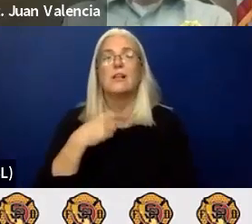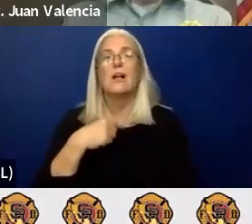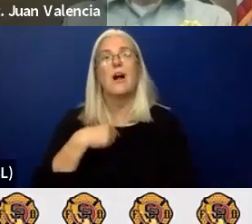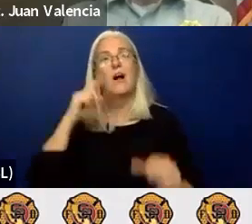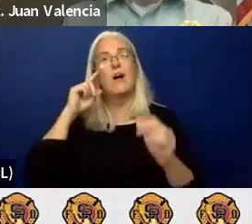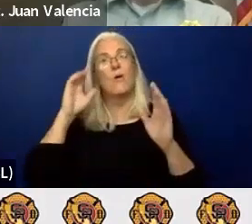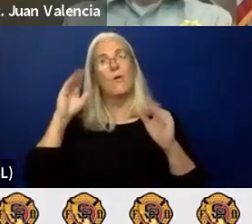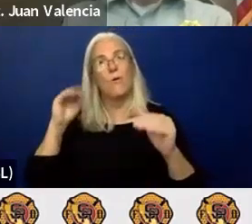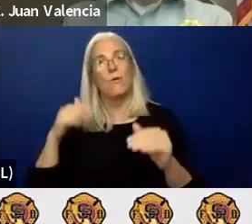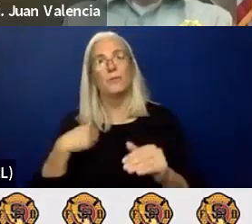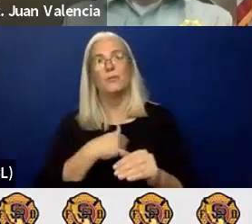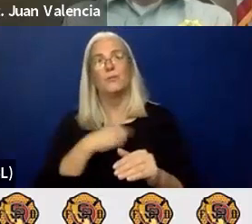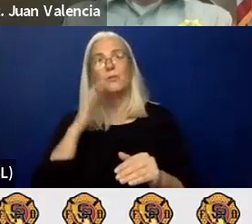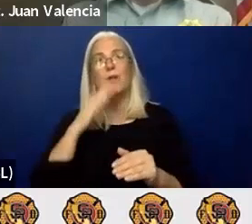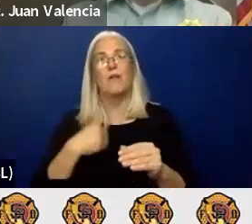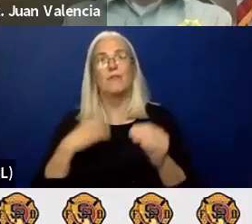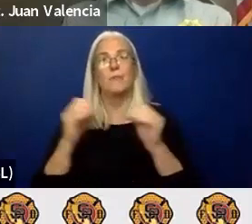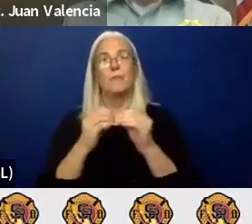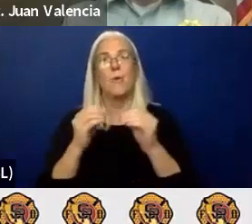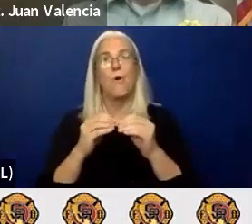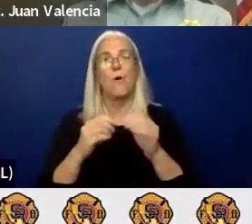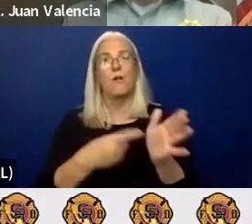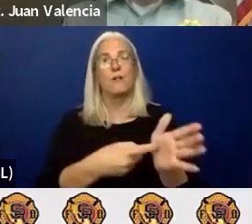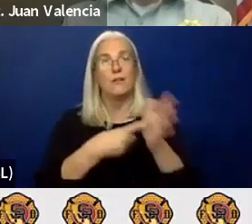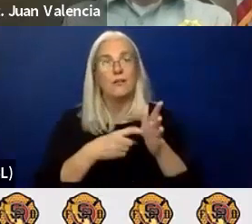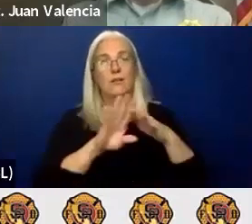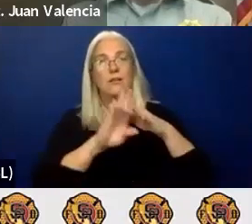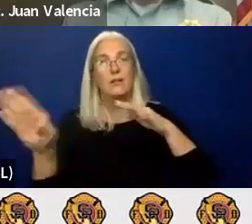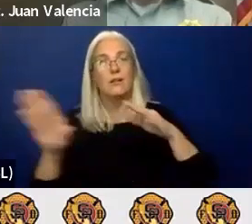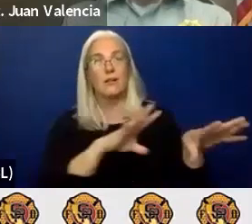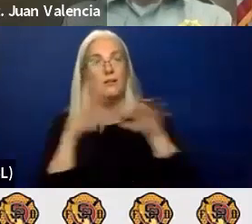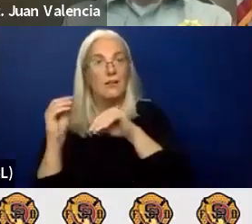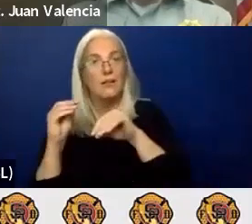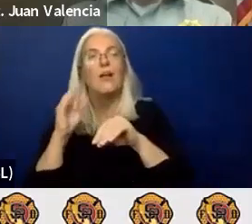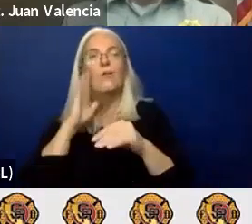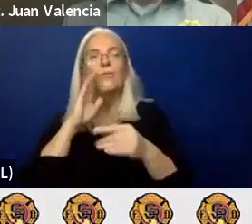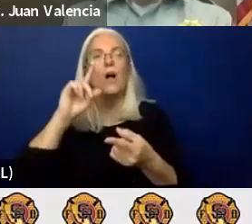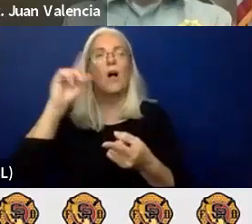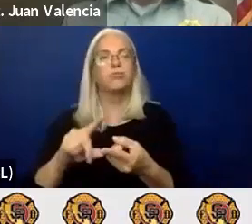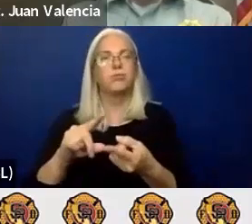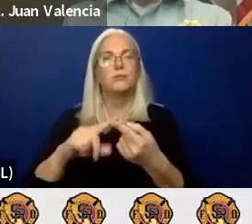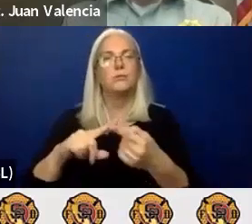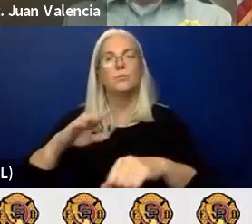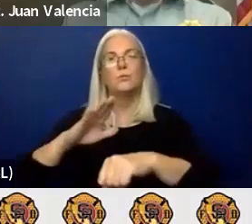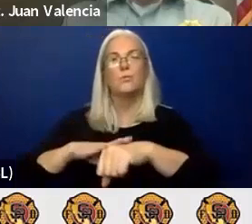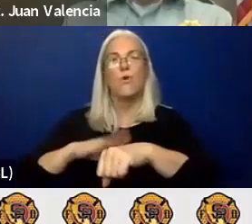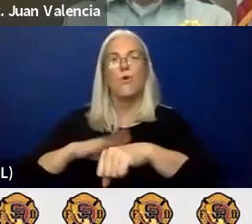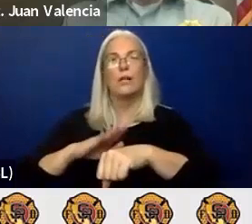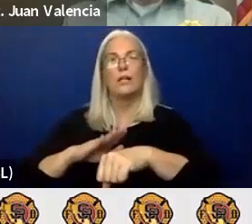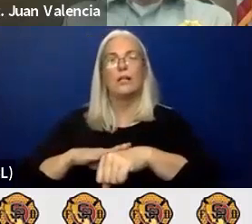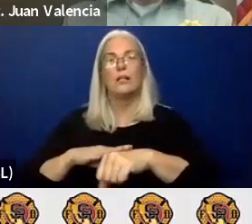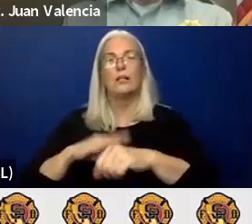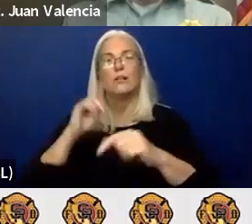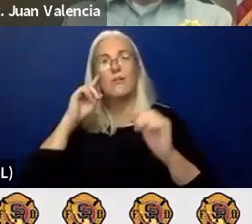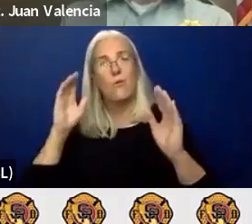mandatory evacuation zones will be evacuation warning zones, and we can start to move back into